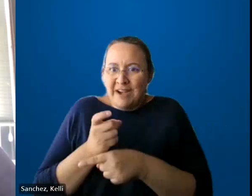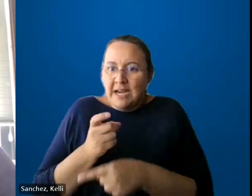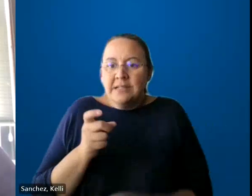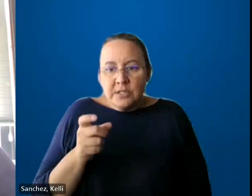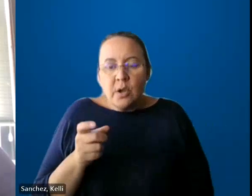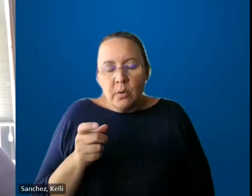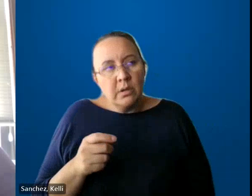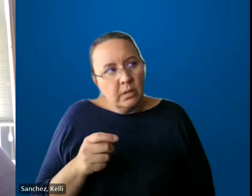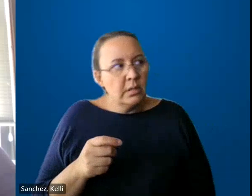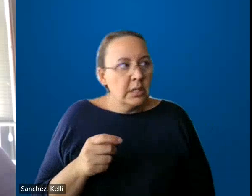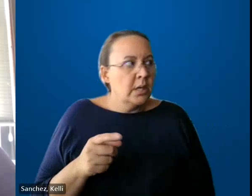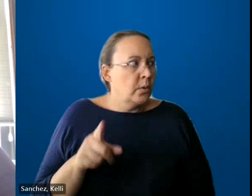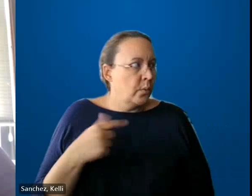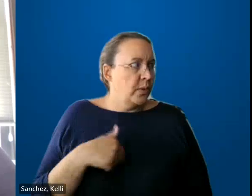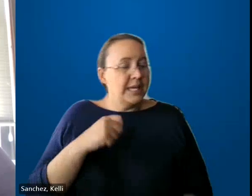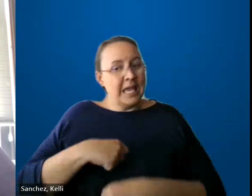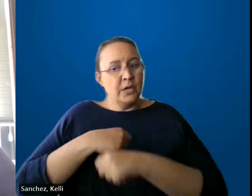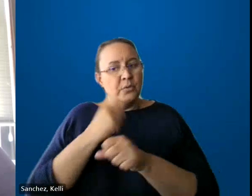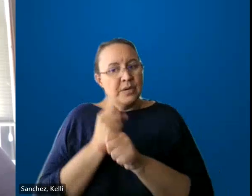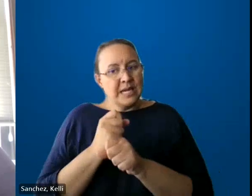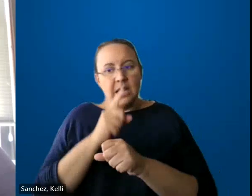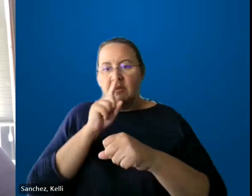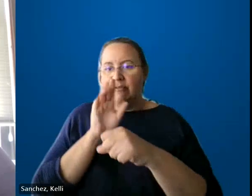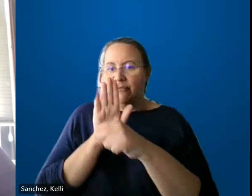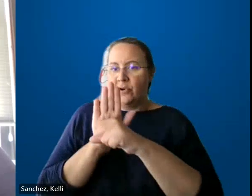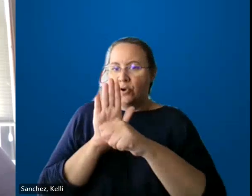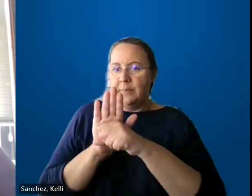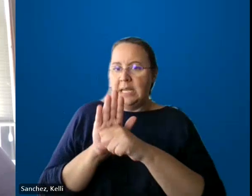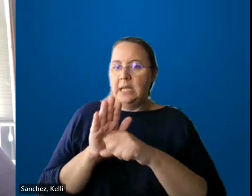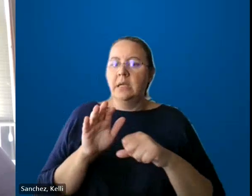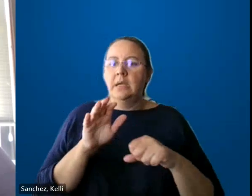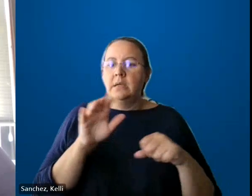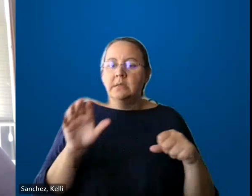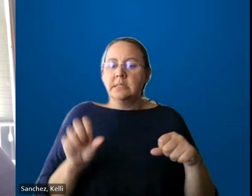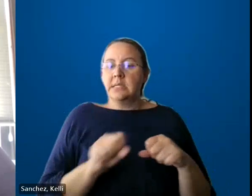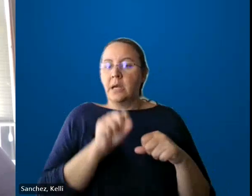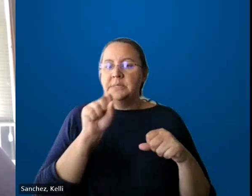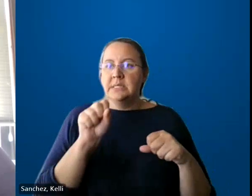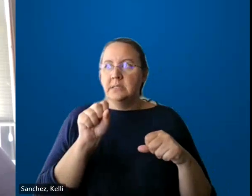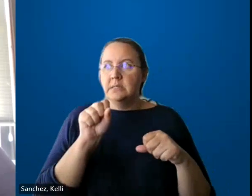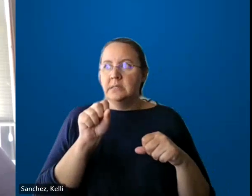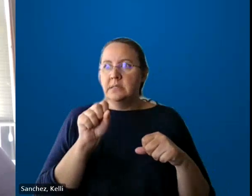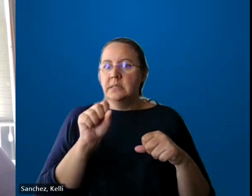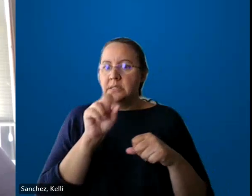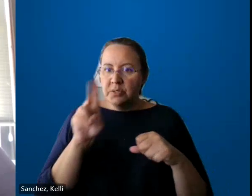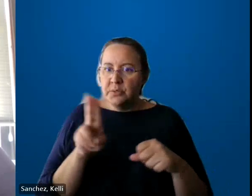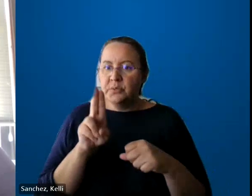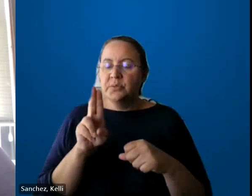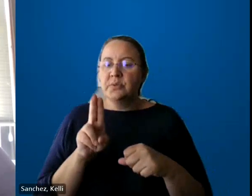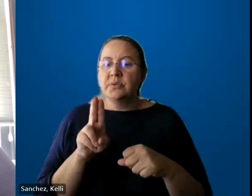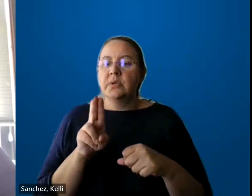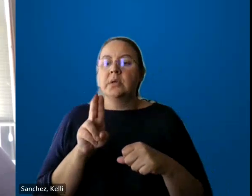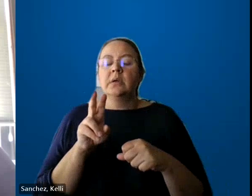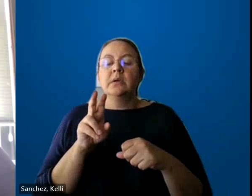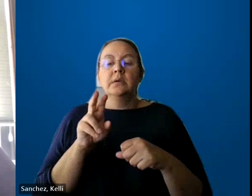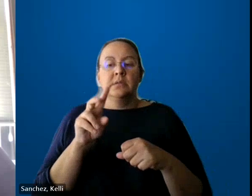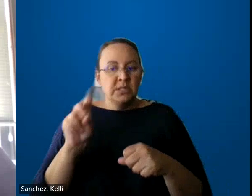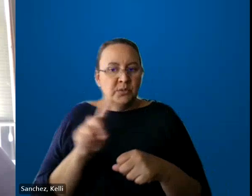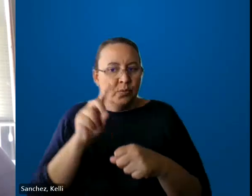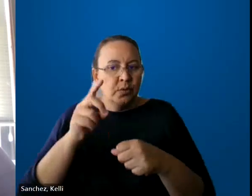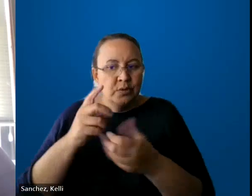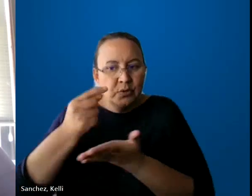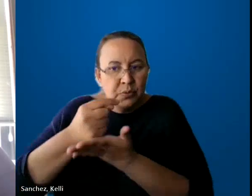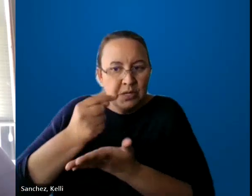we can create affirming substance use treatment by just like understanding,